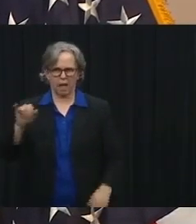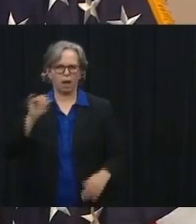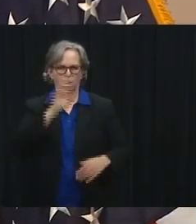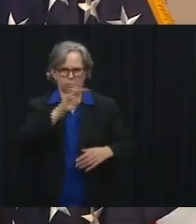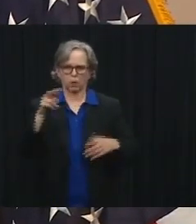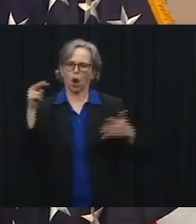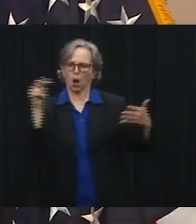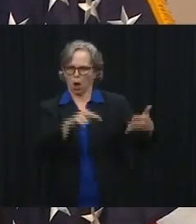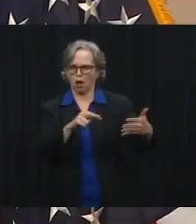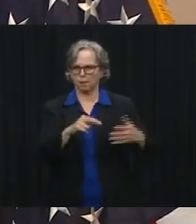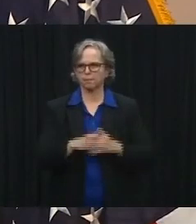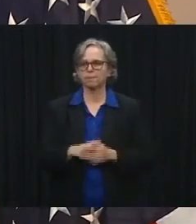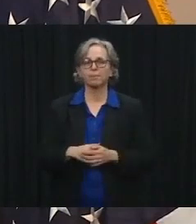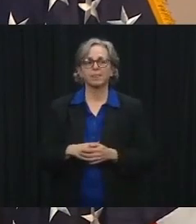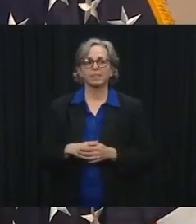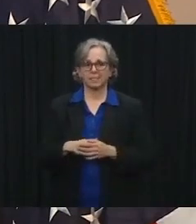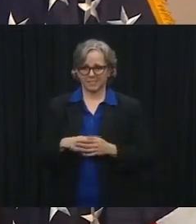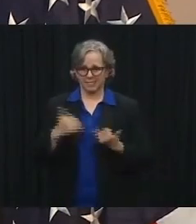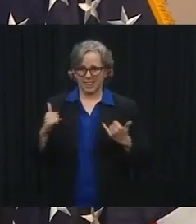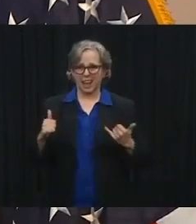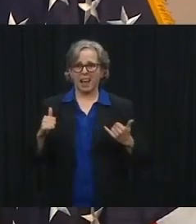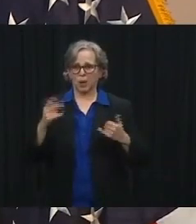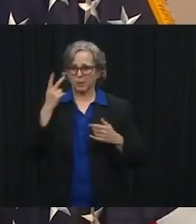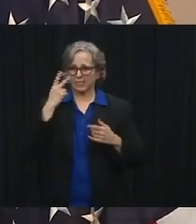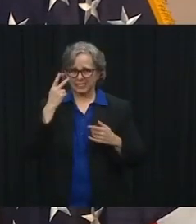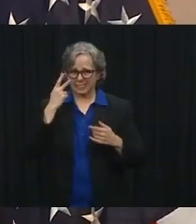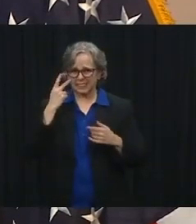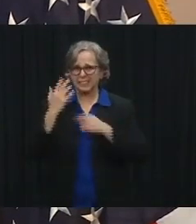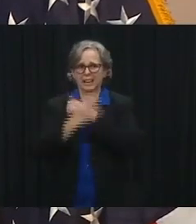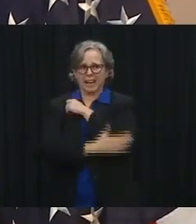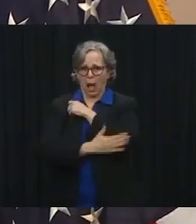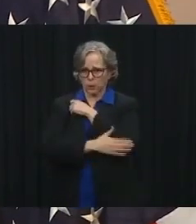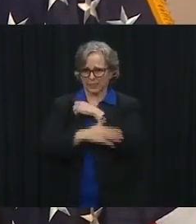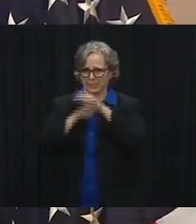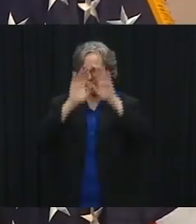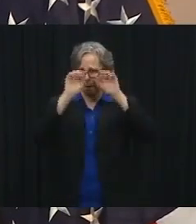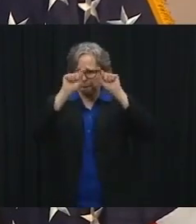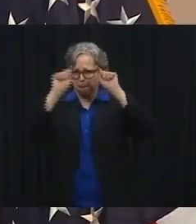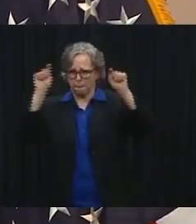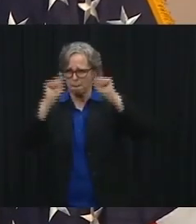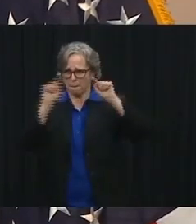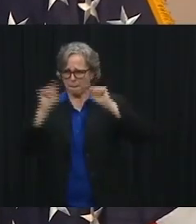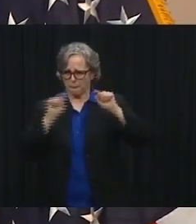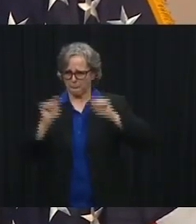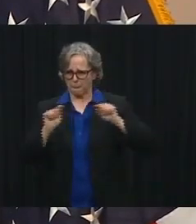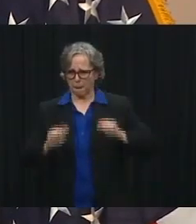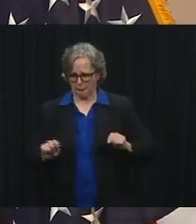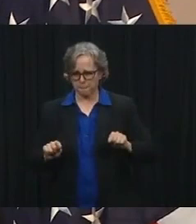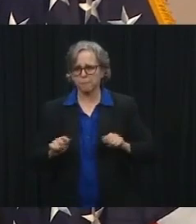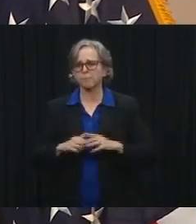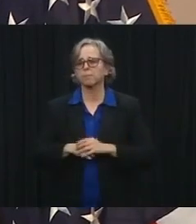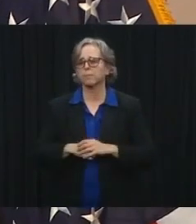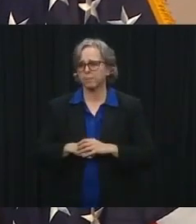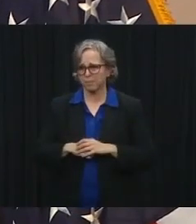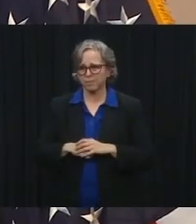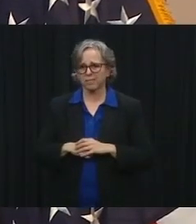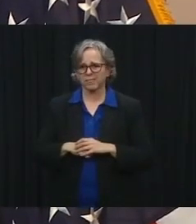representation. Obviously, this is very, I want everyone to understand that cases are impacted